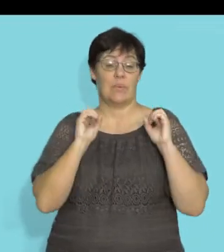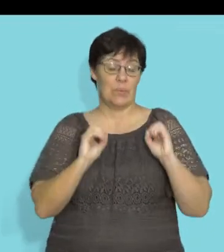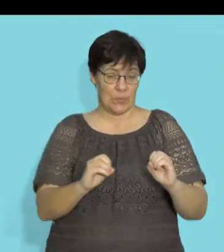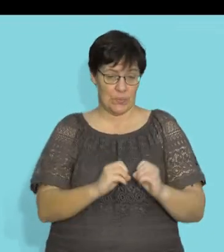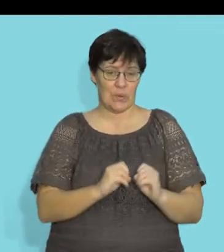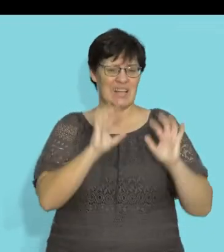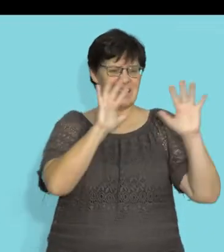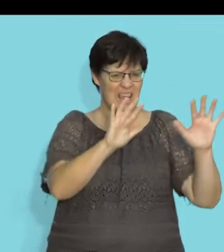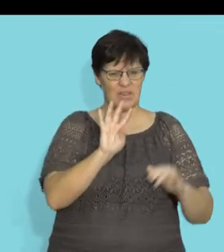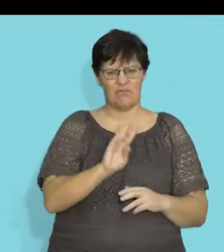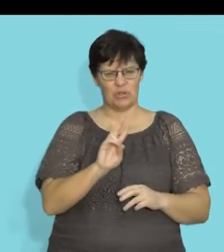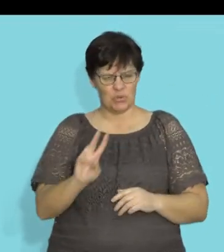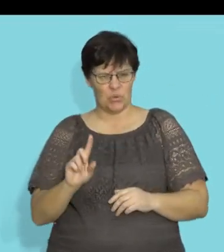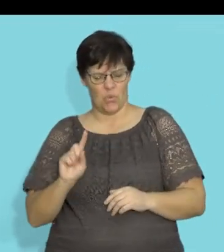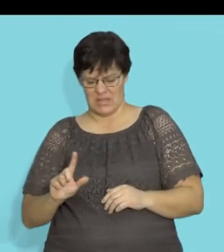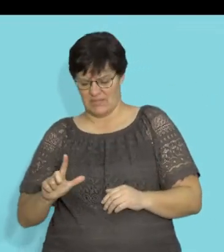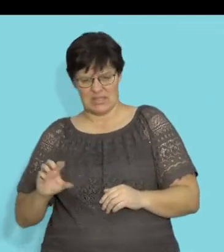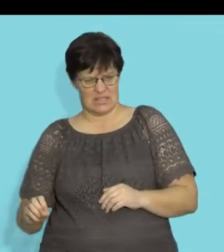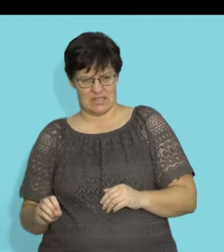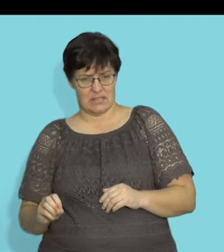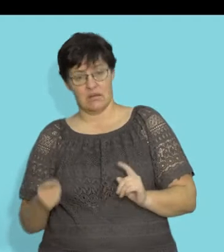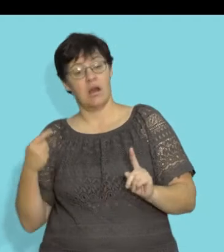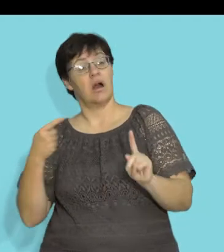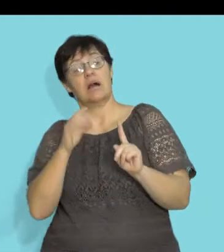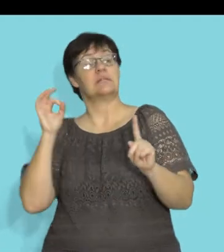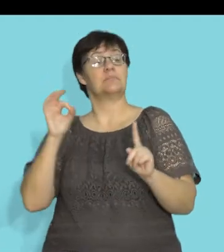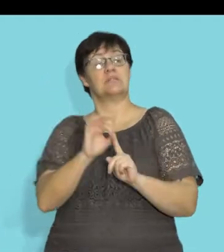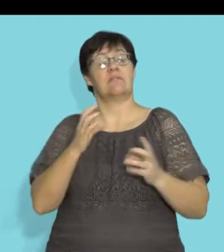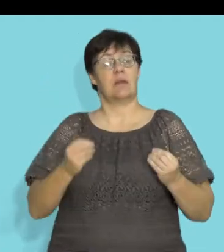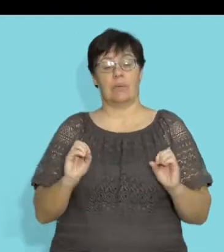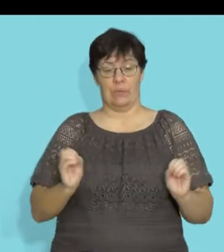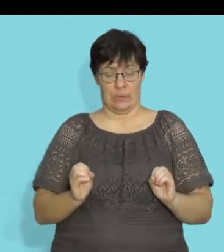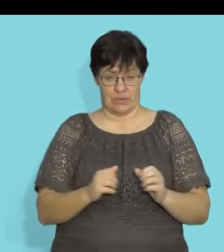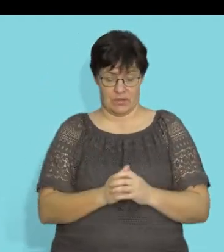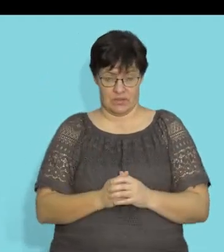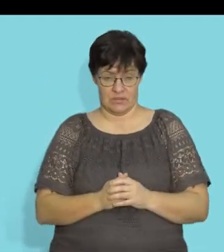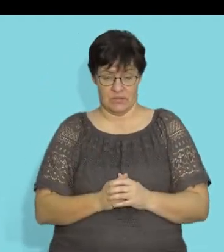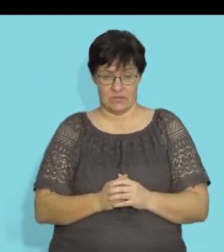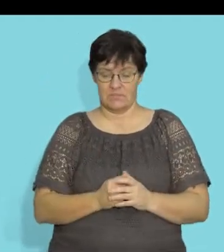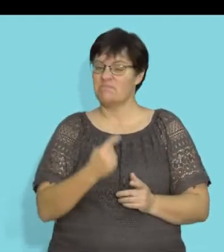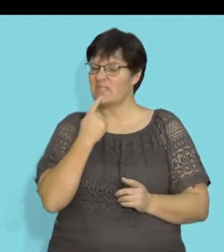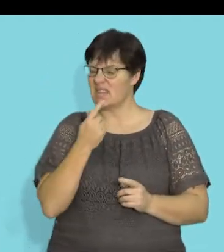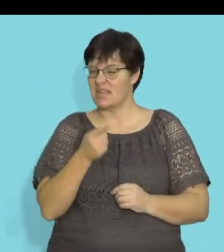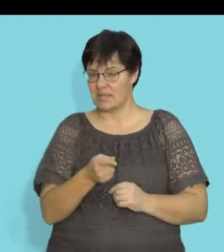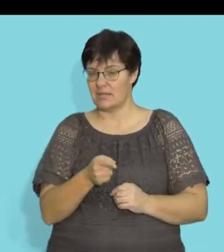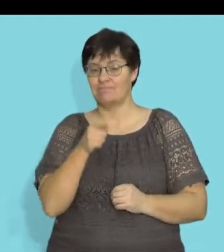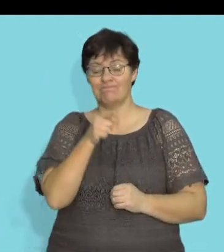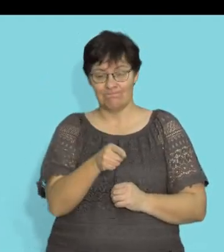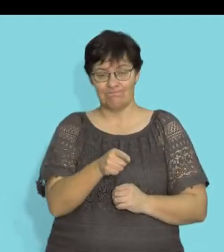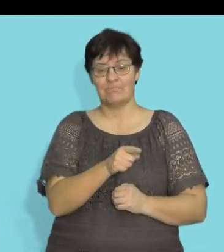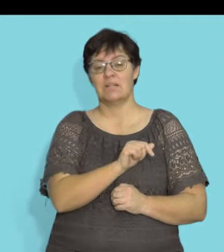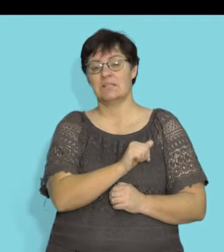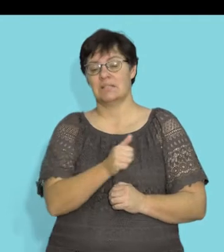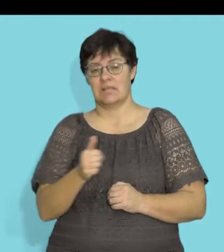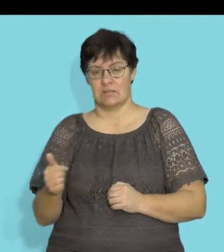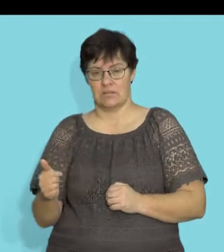number, 10, 42, and 170 are not heading towards a specific number, I can actually say that this